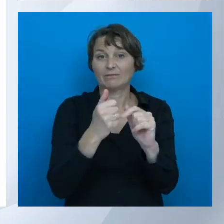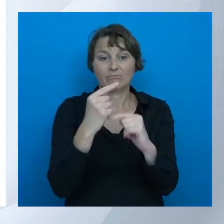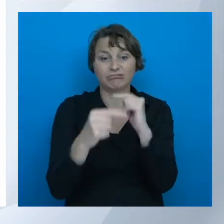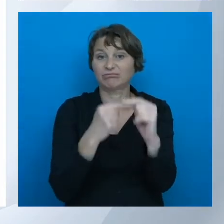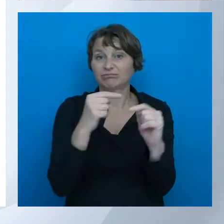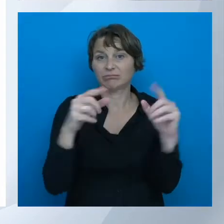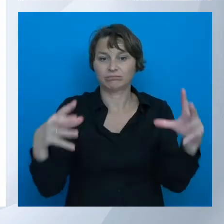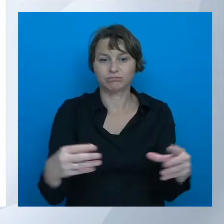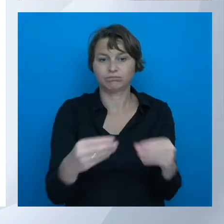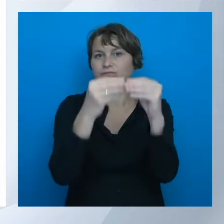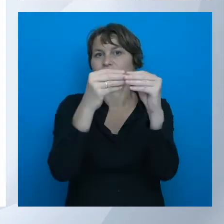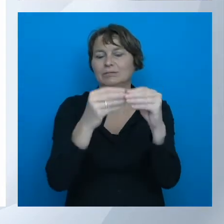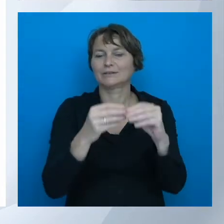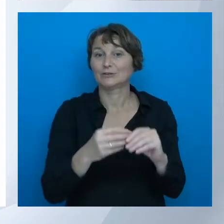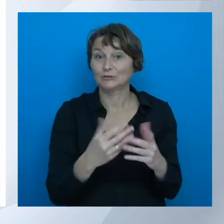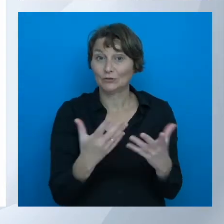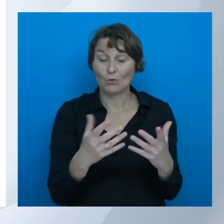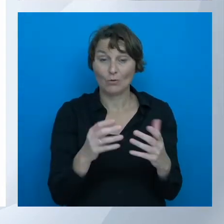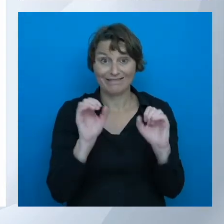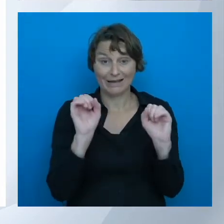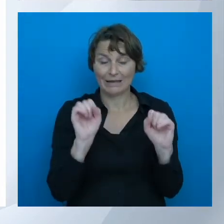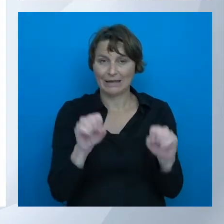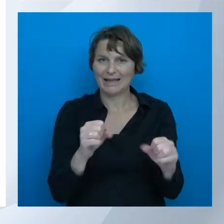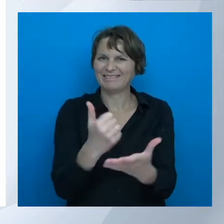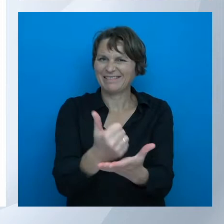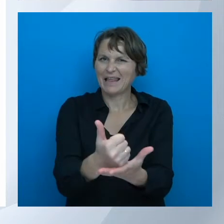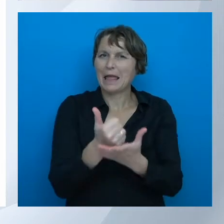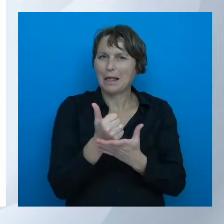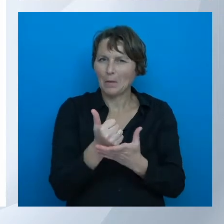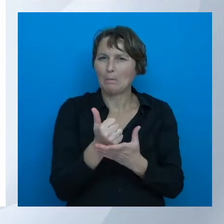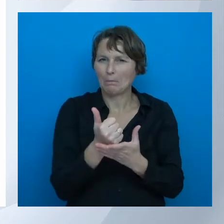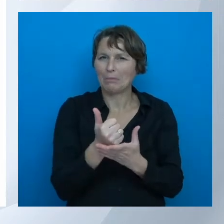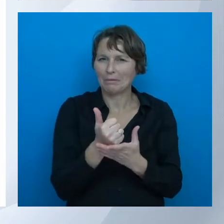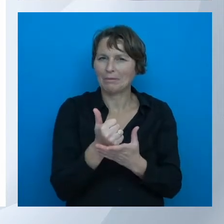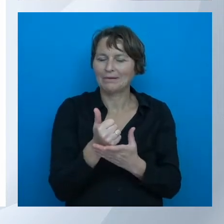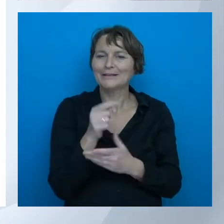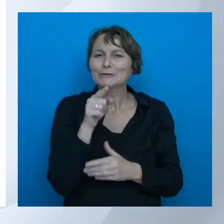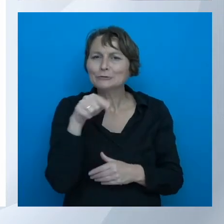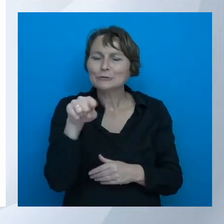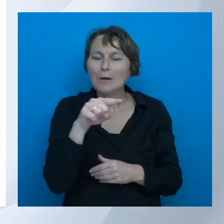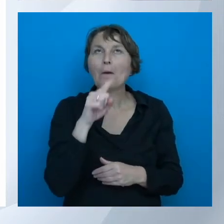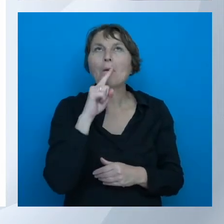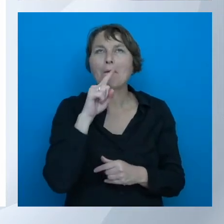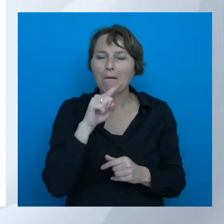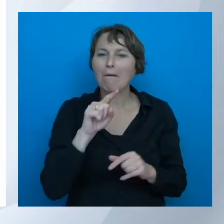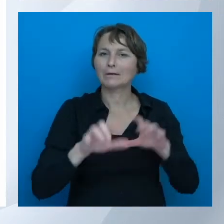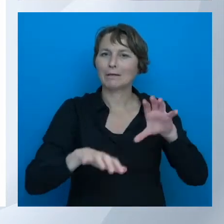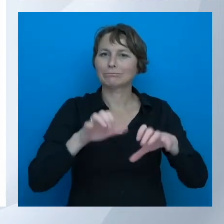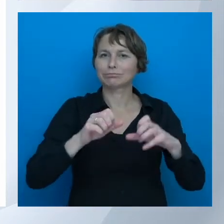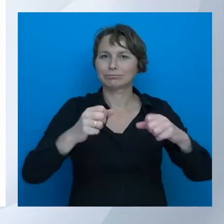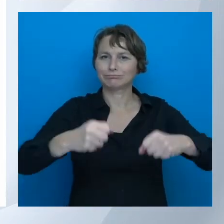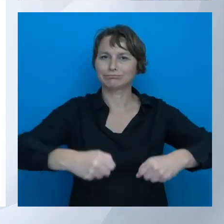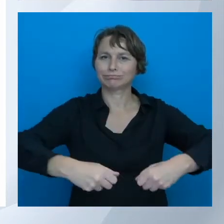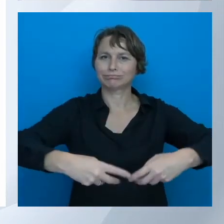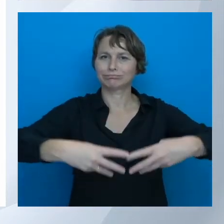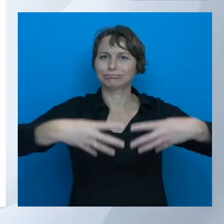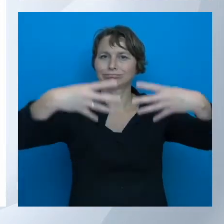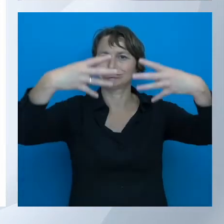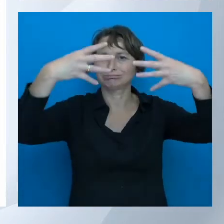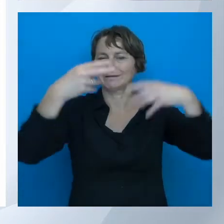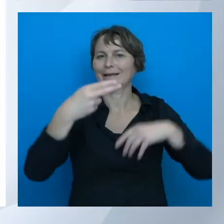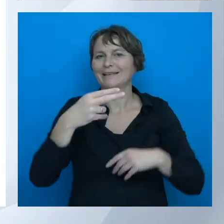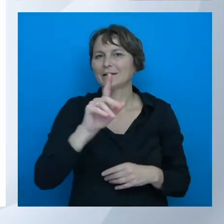static site generator can actually help you to generate that HTML and push that HTML to the location where you